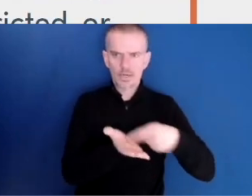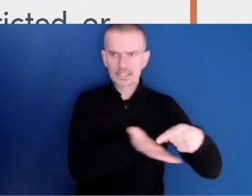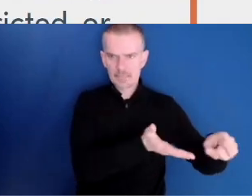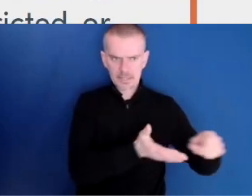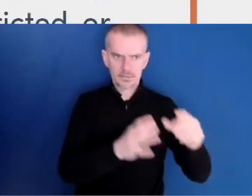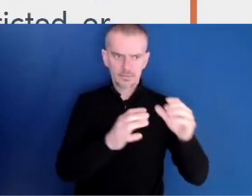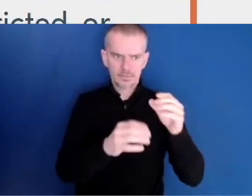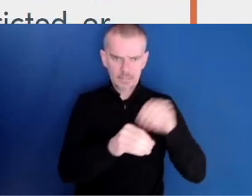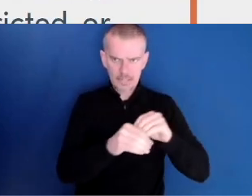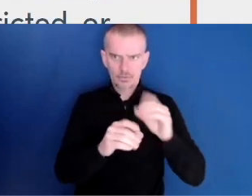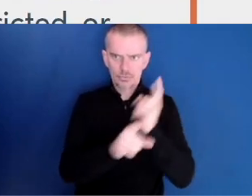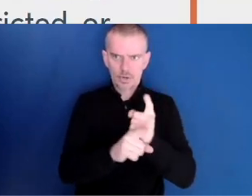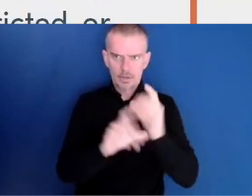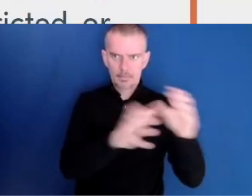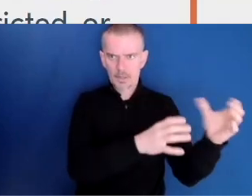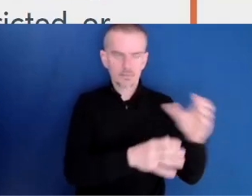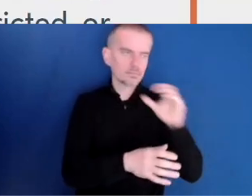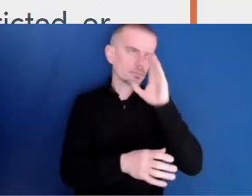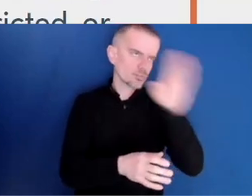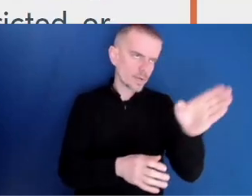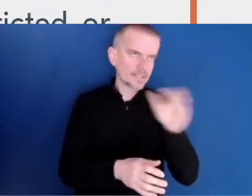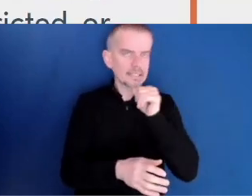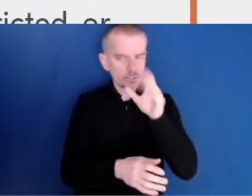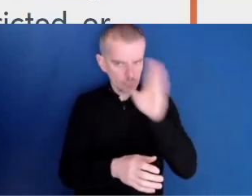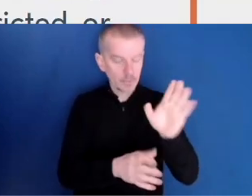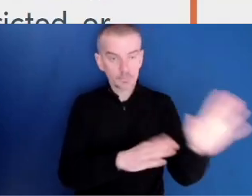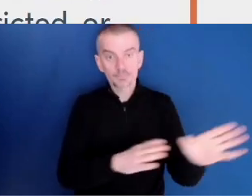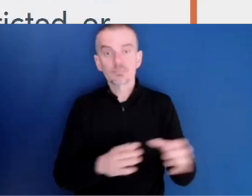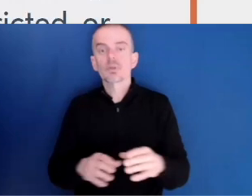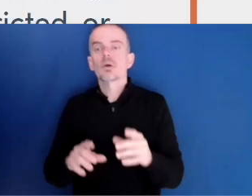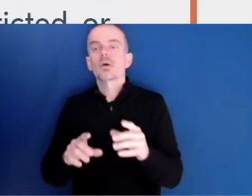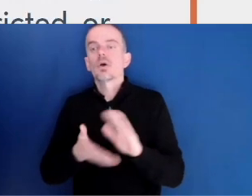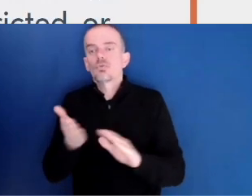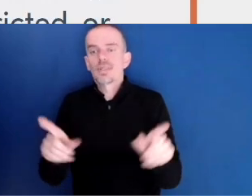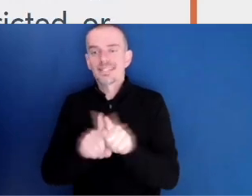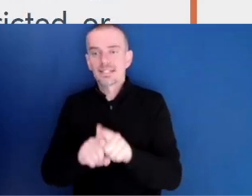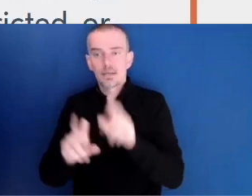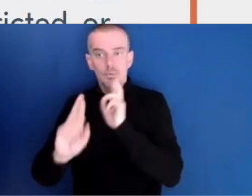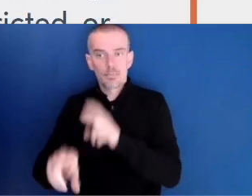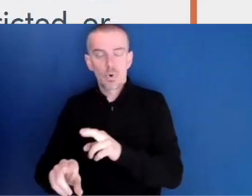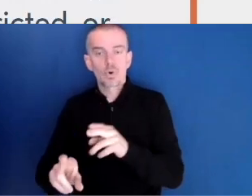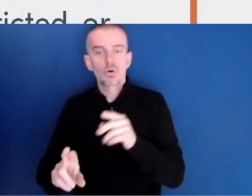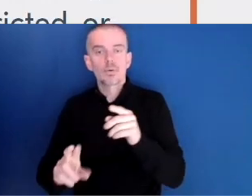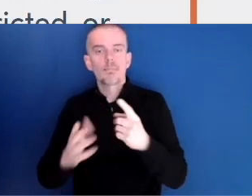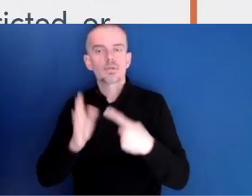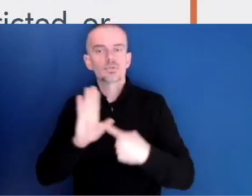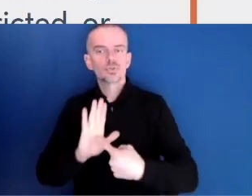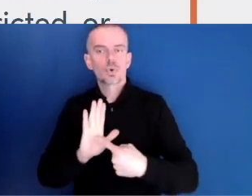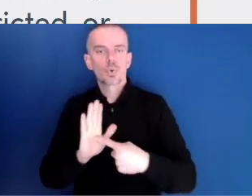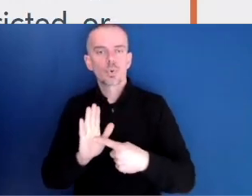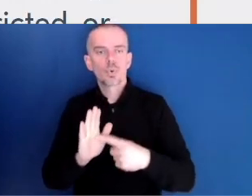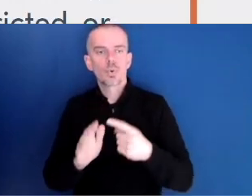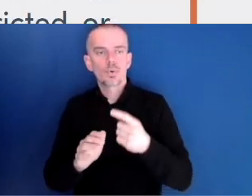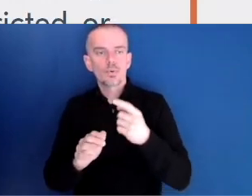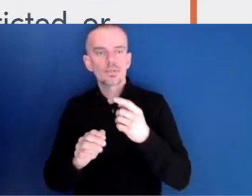bucket, direct or indirect. And then we can run that same report, but we can show it by project or customer,